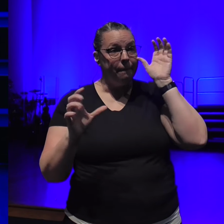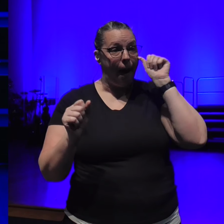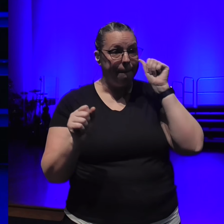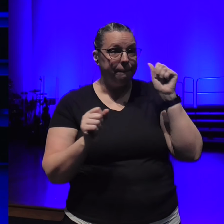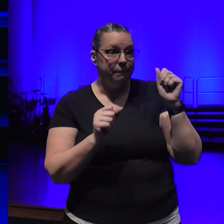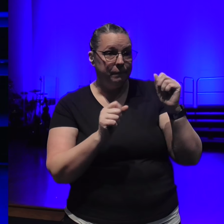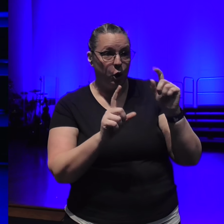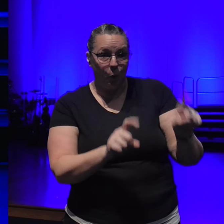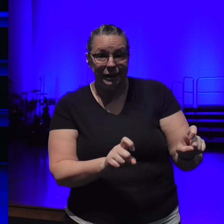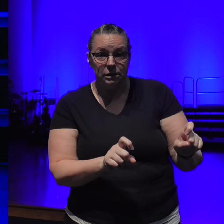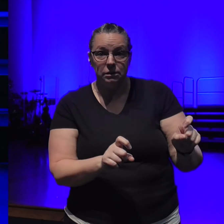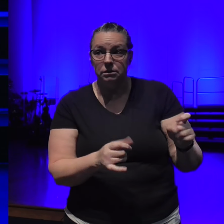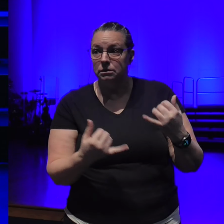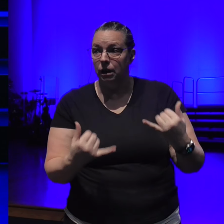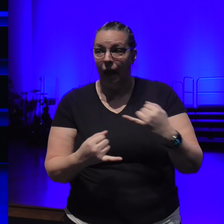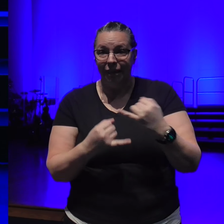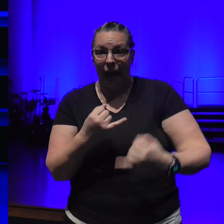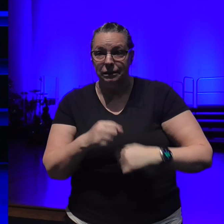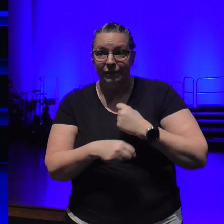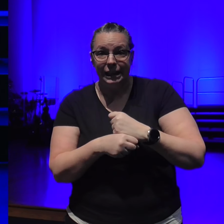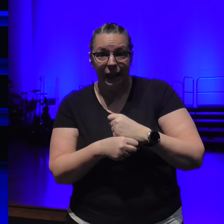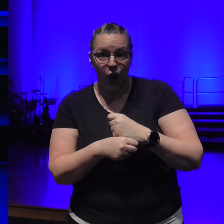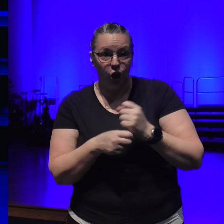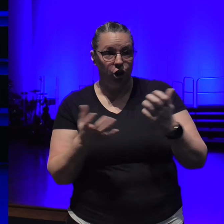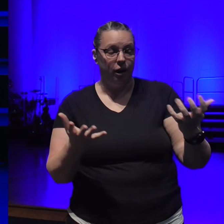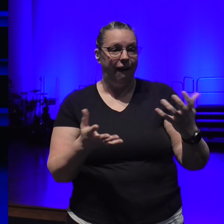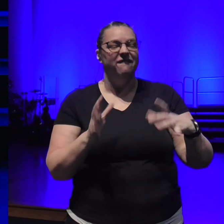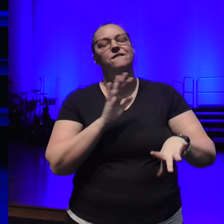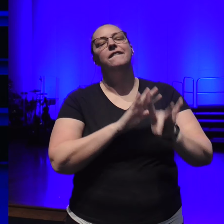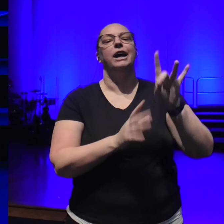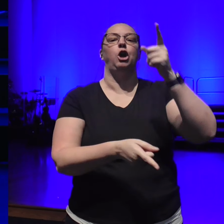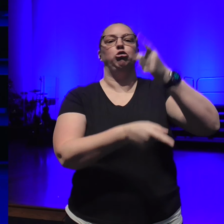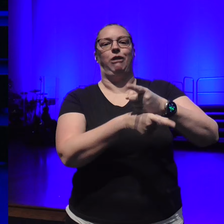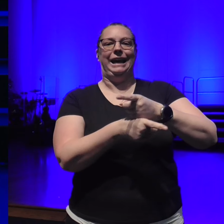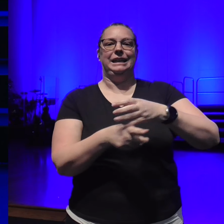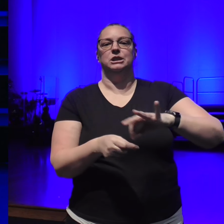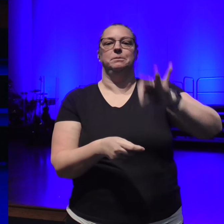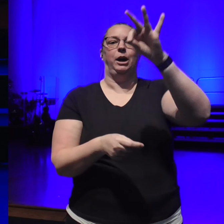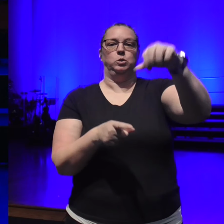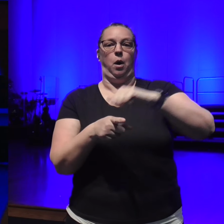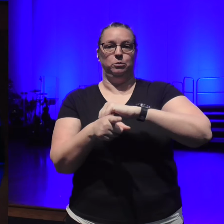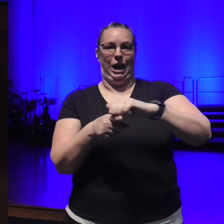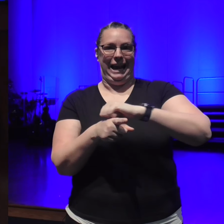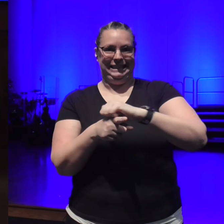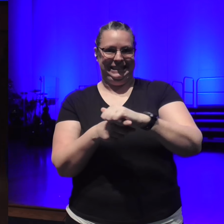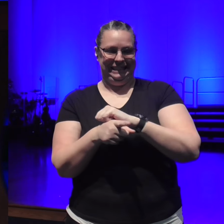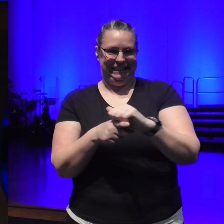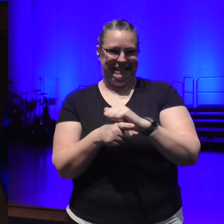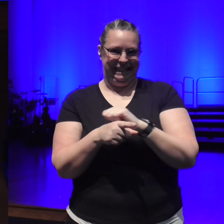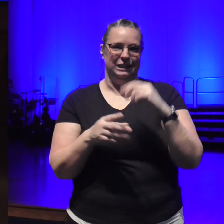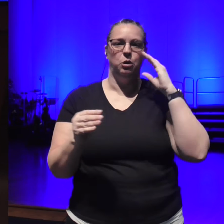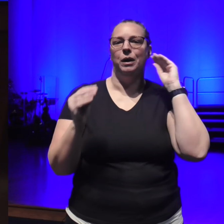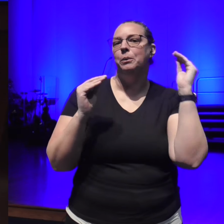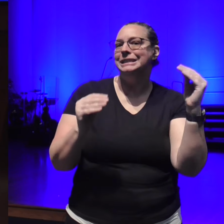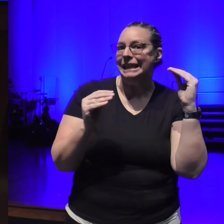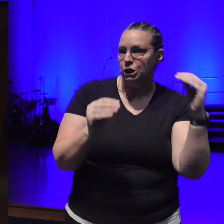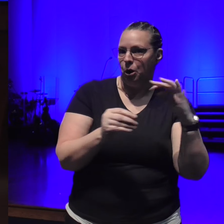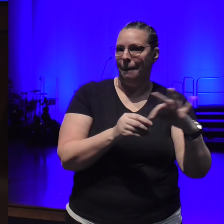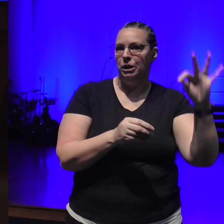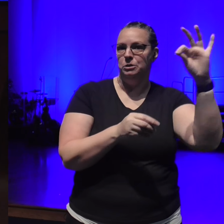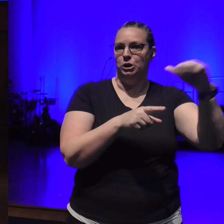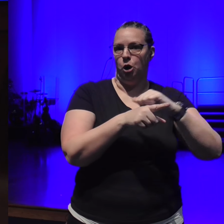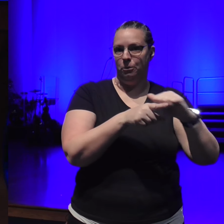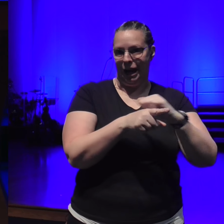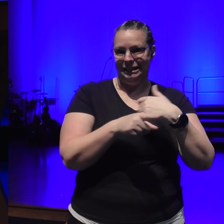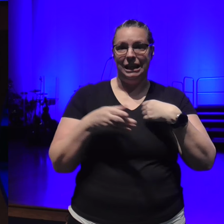year? It's a quiz to find the right spiritual practice for you, and it's really a great way to teach a little something about spiritual practice. So I'm going to lead you through